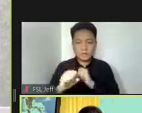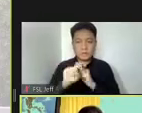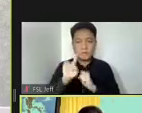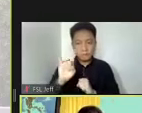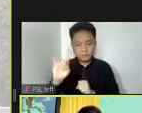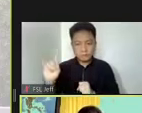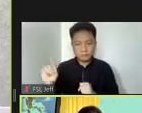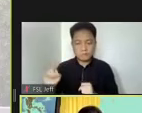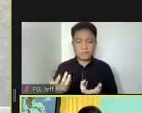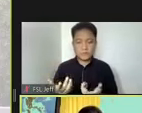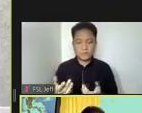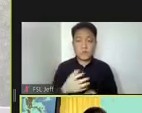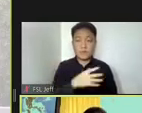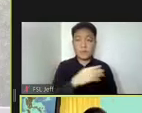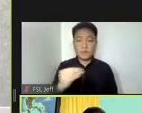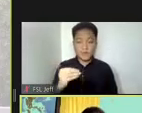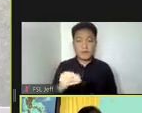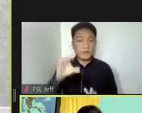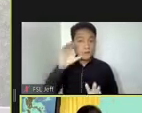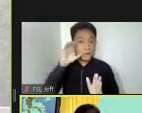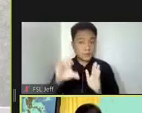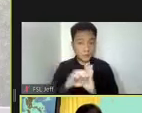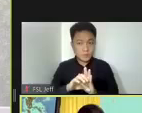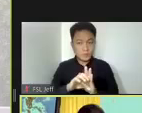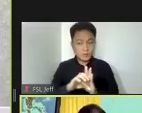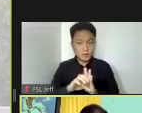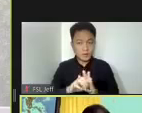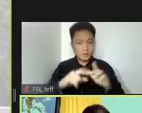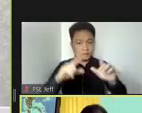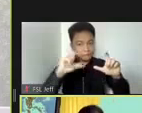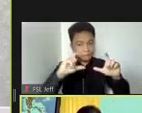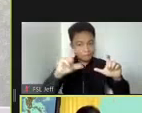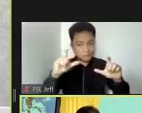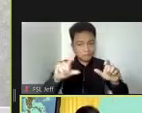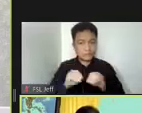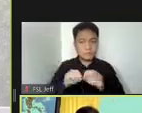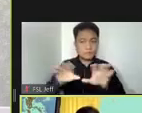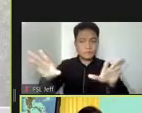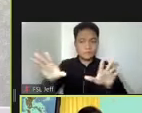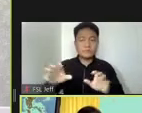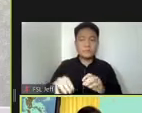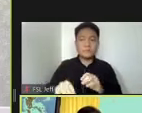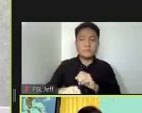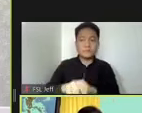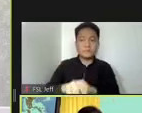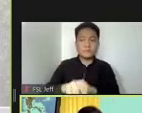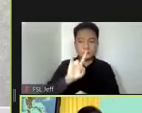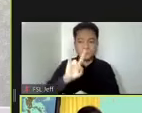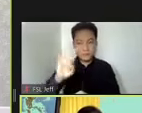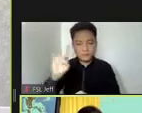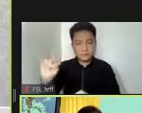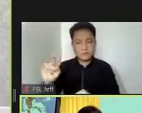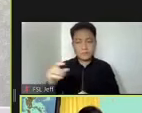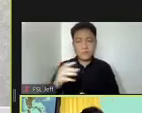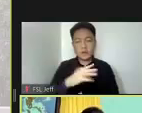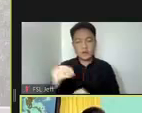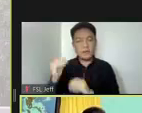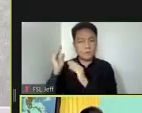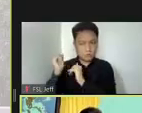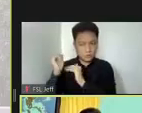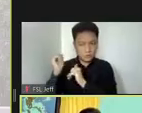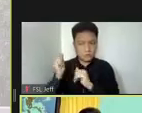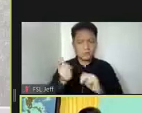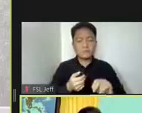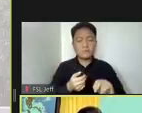lead to a closed sale. They have to learn how to trust the use of e-wallet as a form of